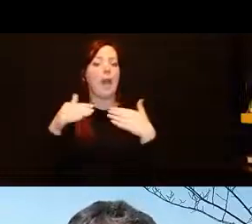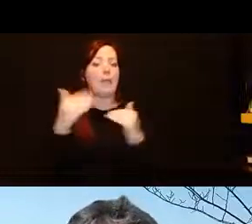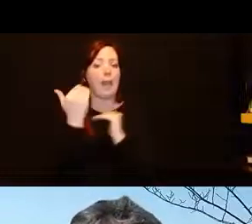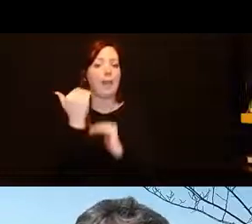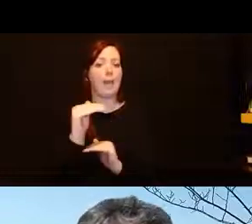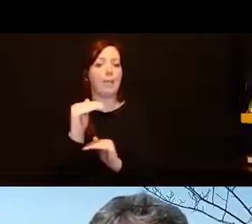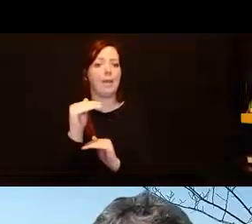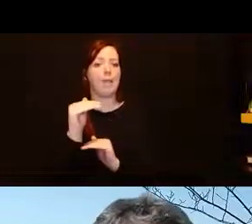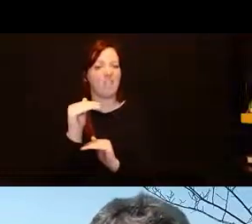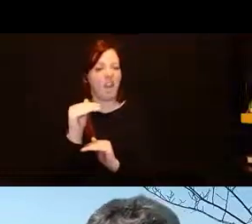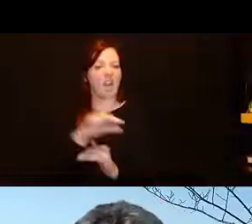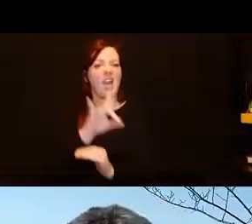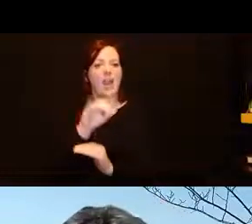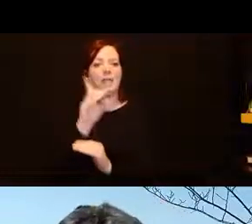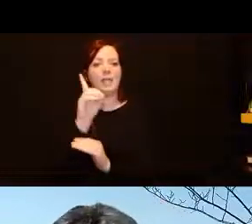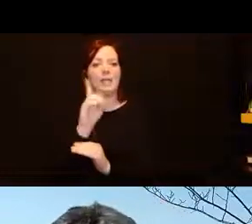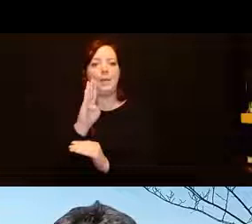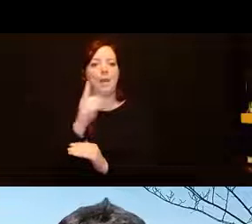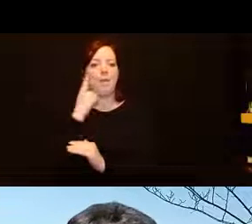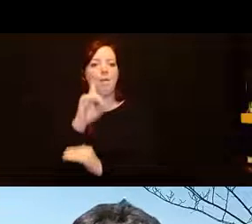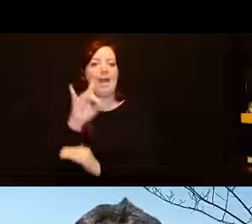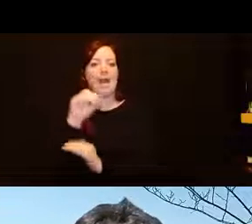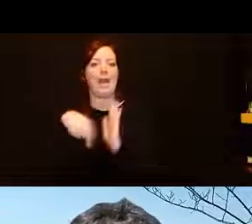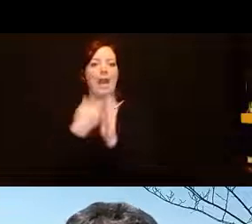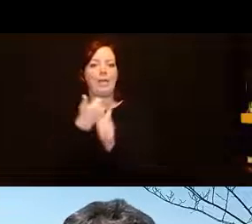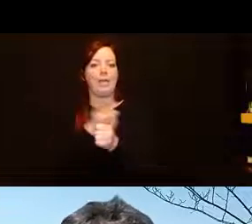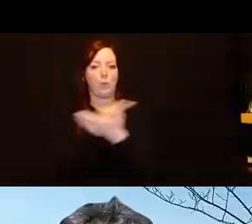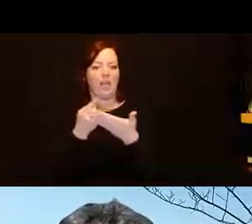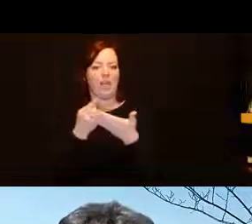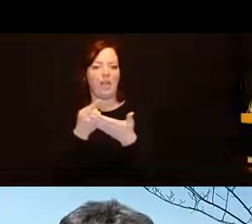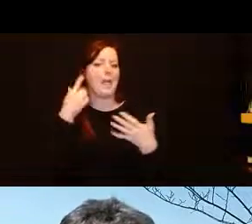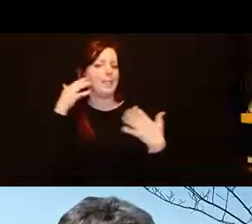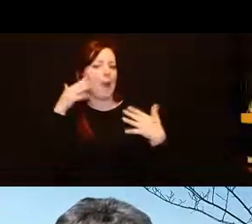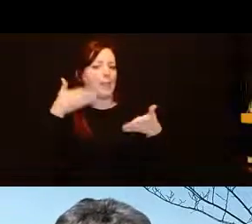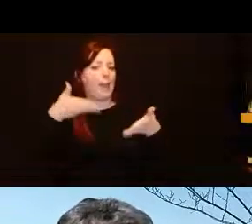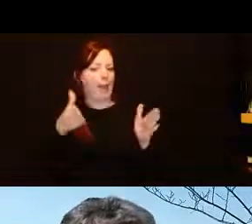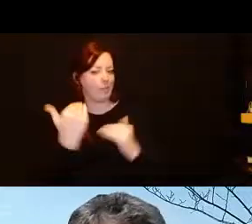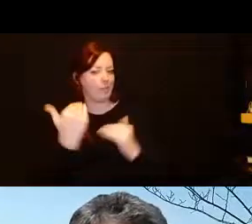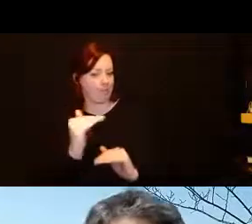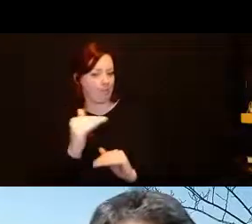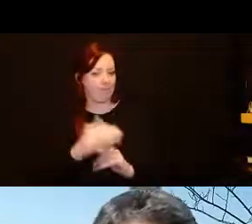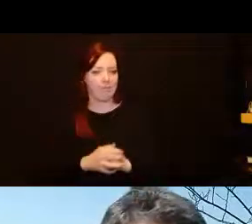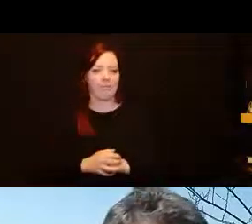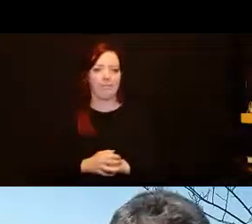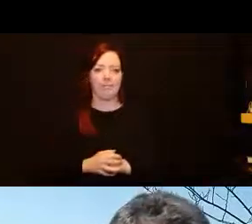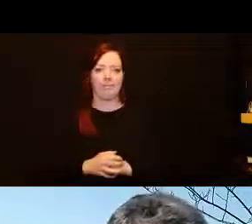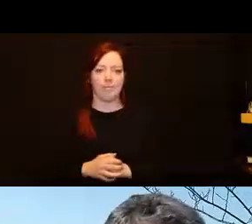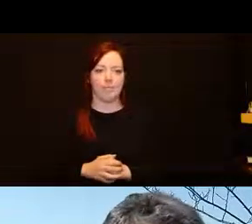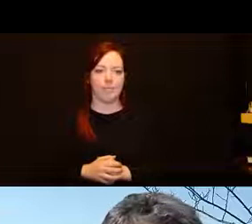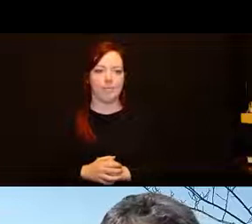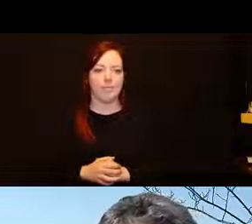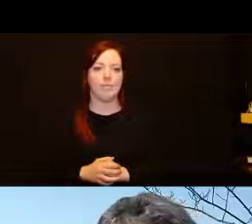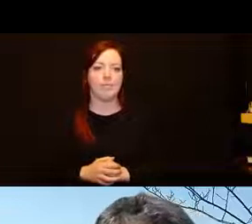that Amaryllis was talking about. And it's been shown through the occupational noise exposure that with 80 dBA